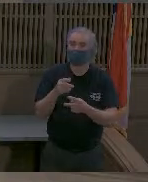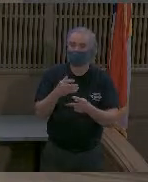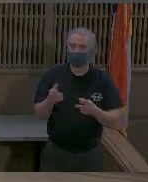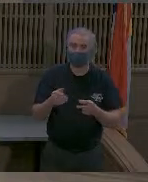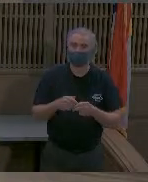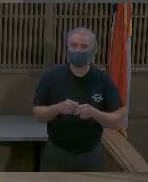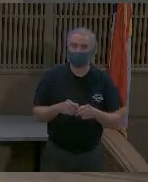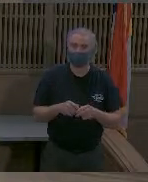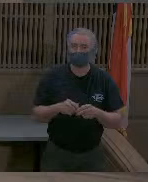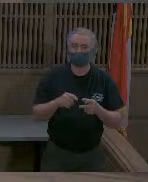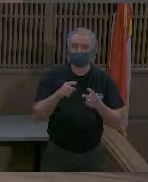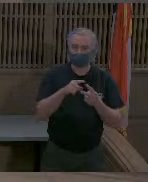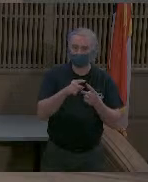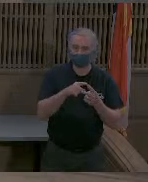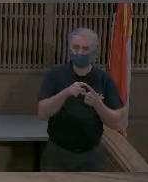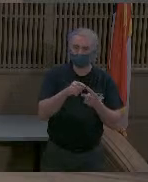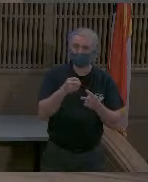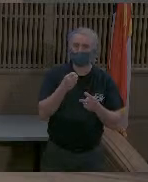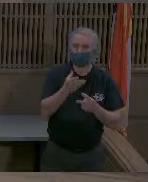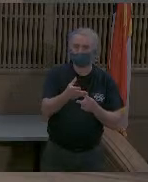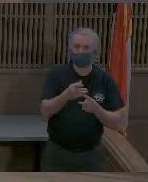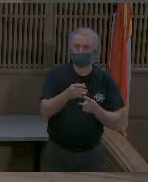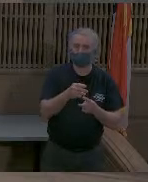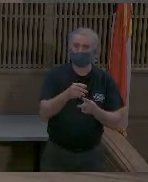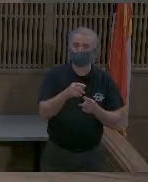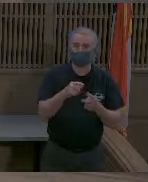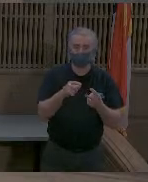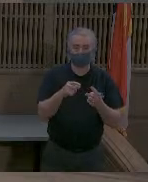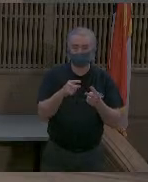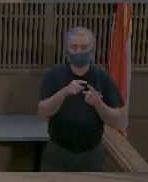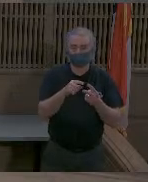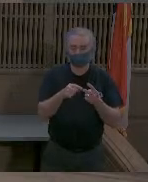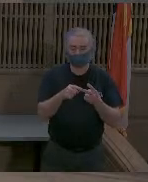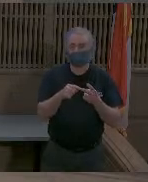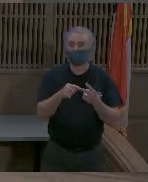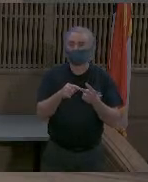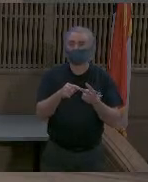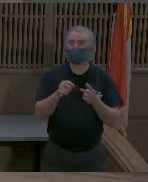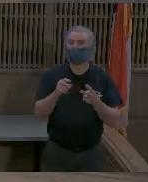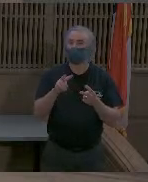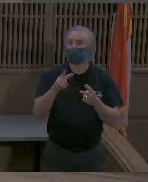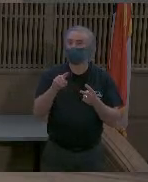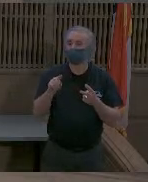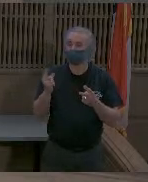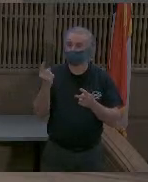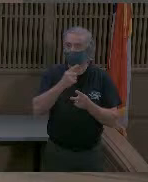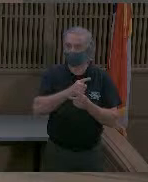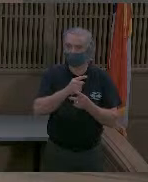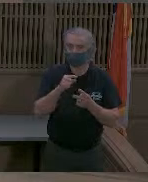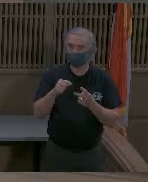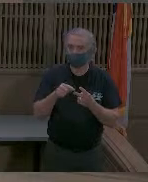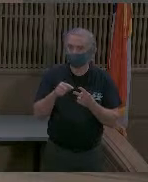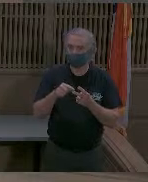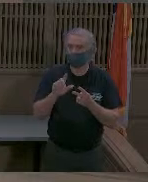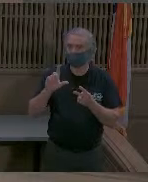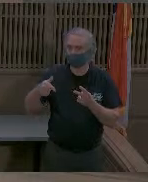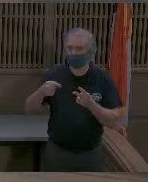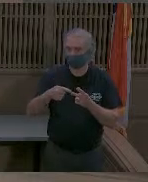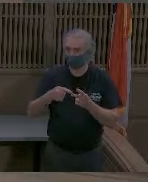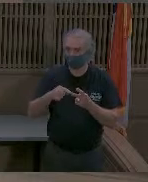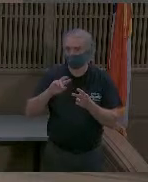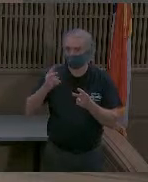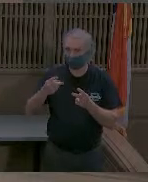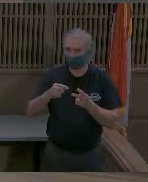is given on 21 days apart. The Moderna product is generally given on 28 days